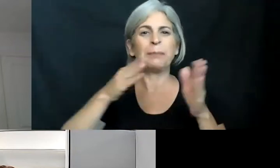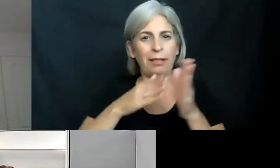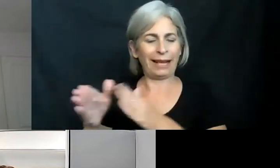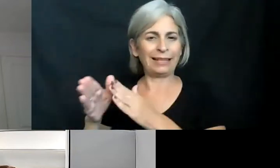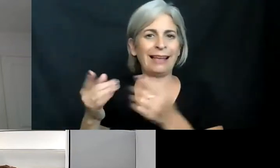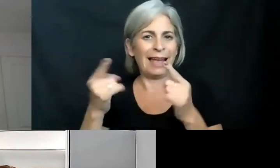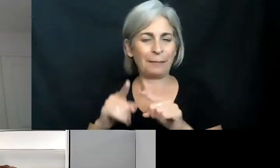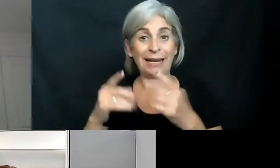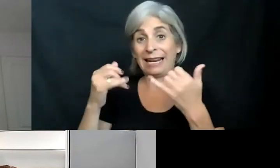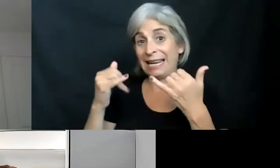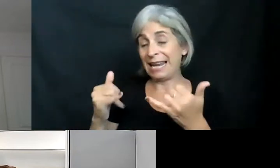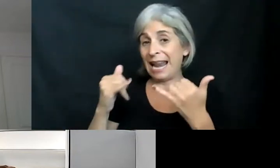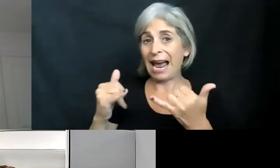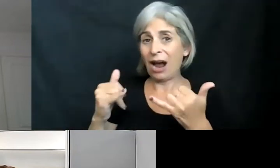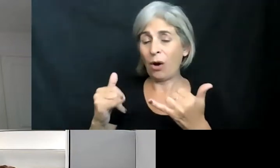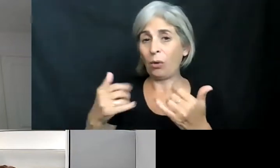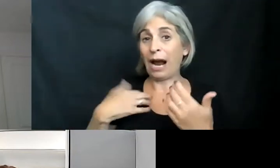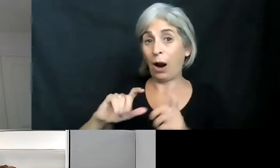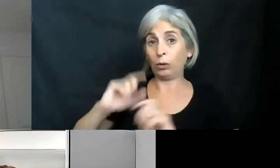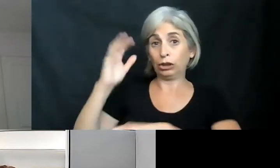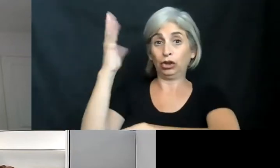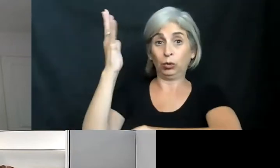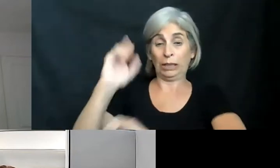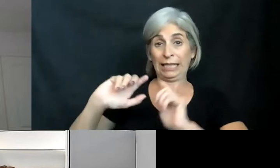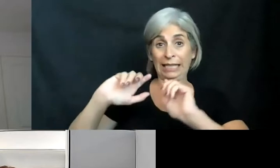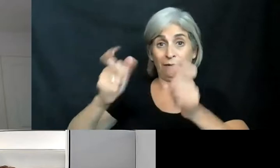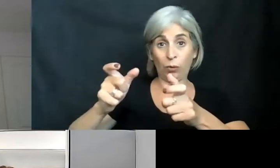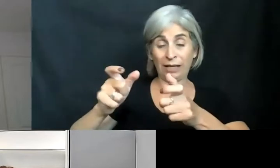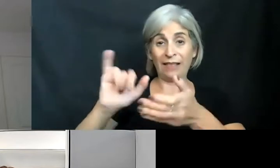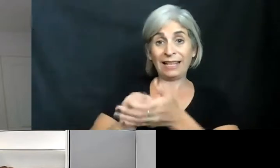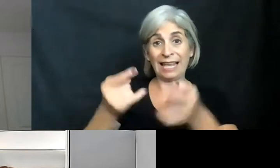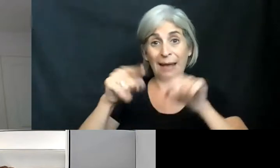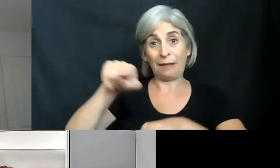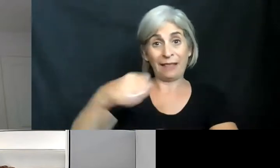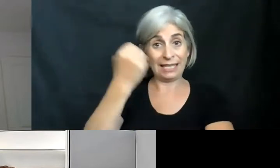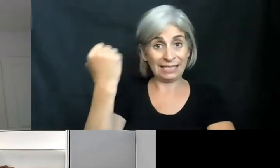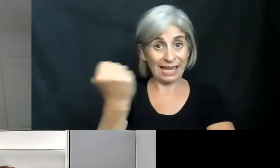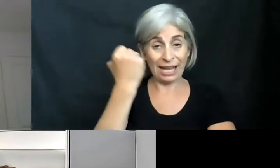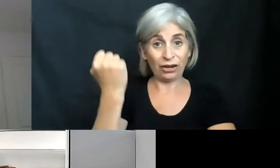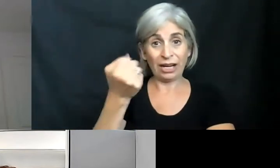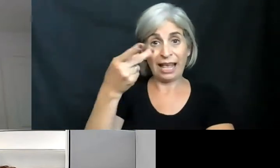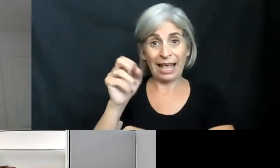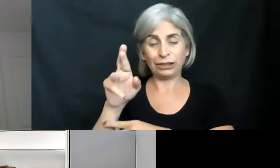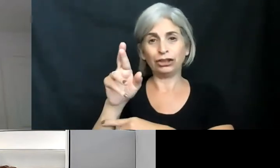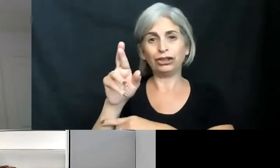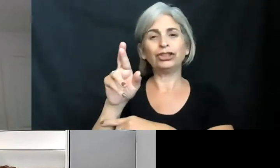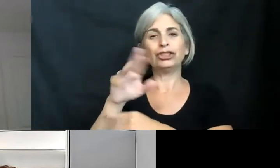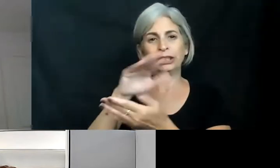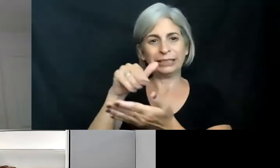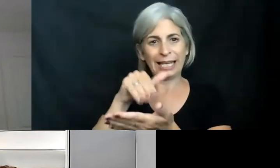Right now what we do have are tree giveaways, like the one I said this Saturday at Hester Center at 10 a.m.